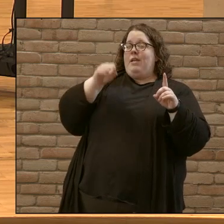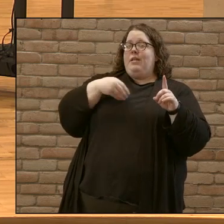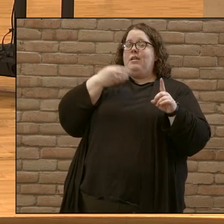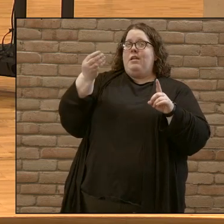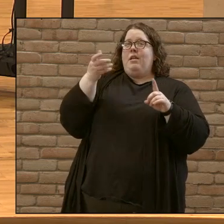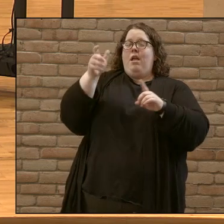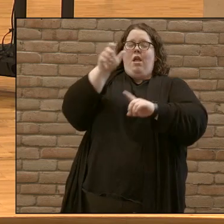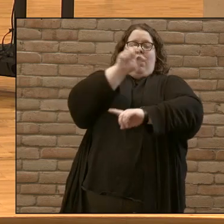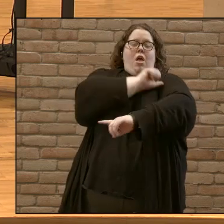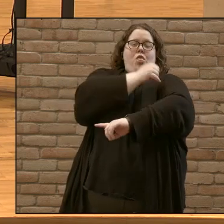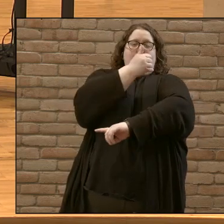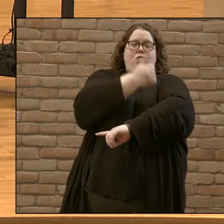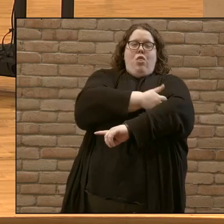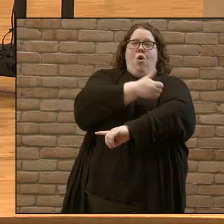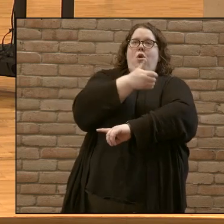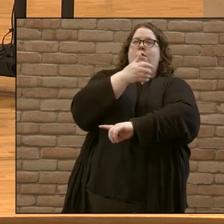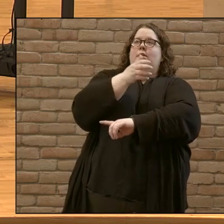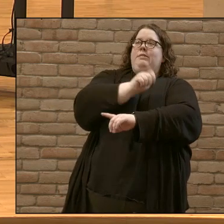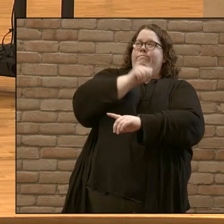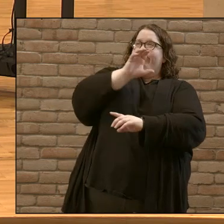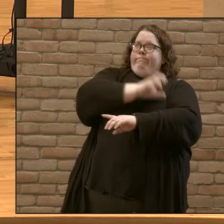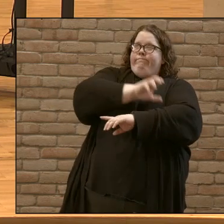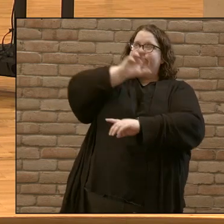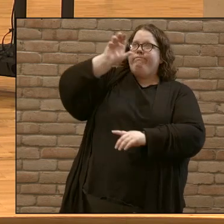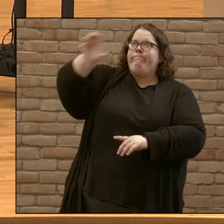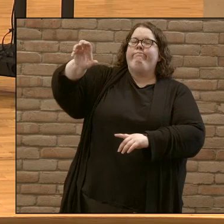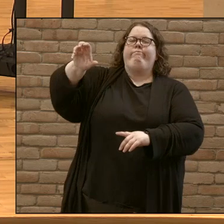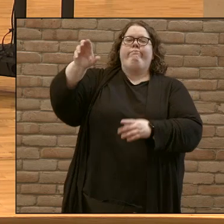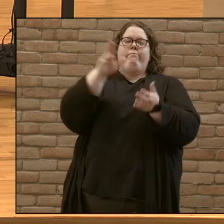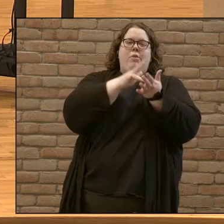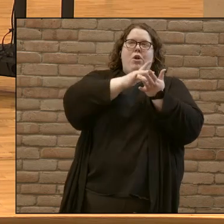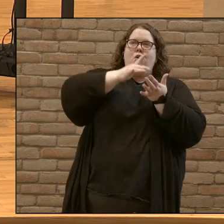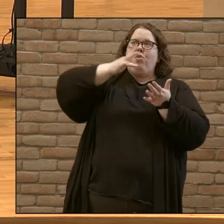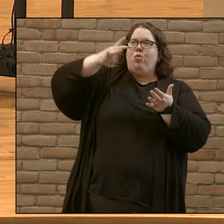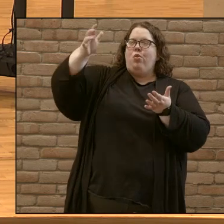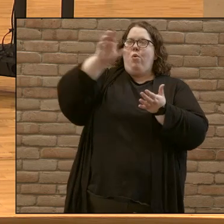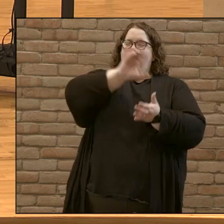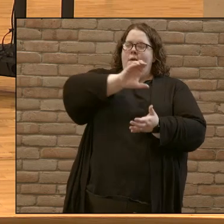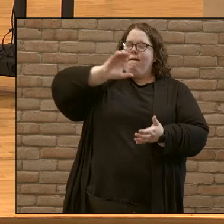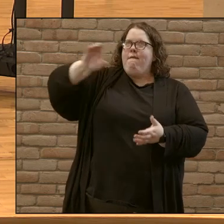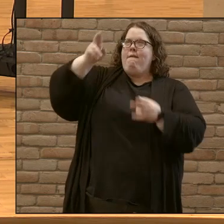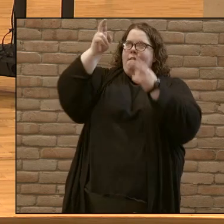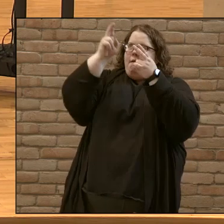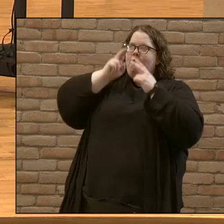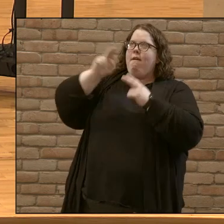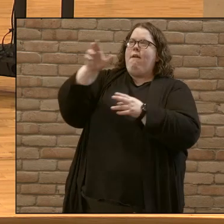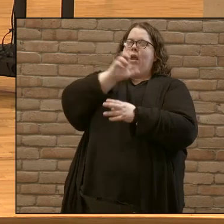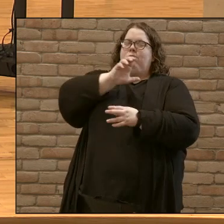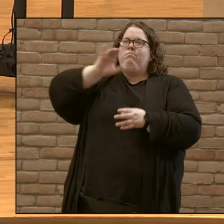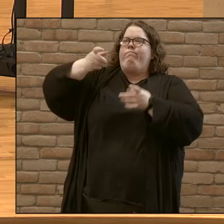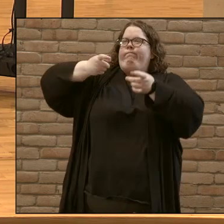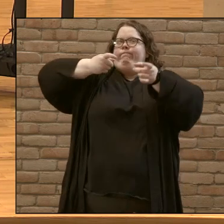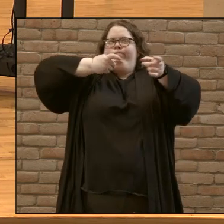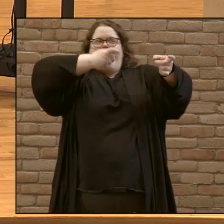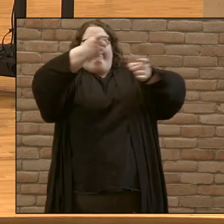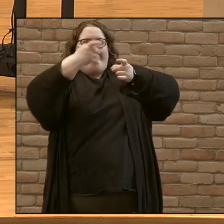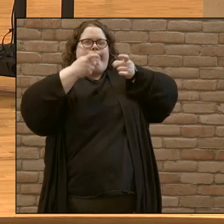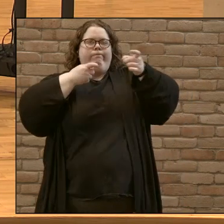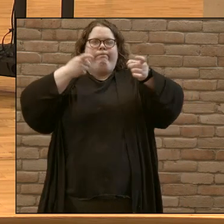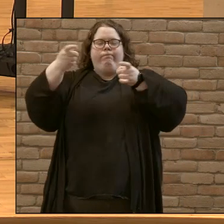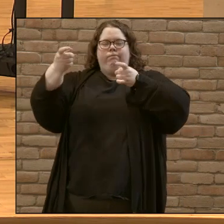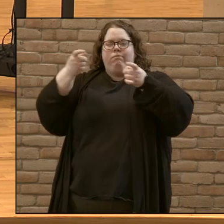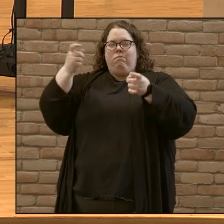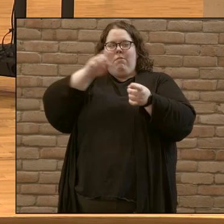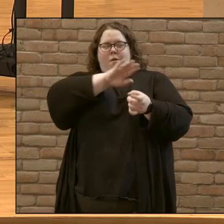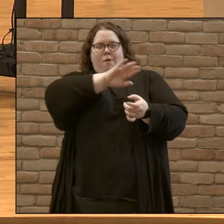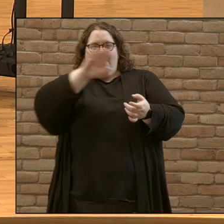authority and glory and honor and sovereign power to rule over the